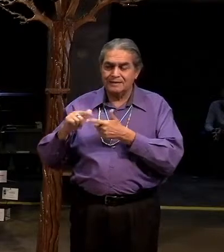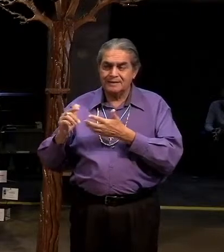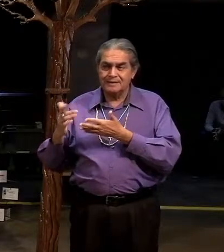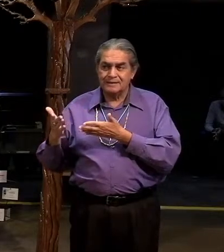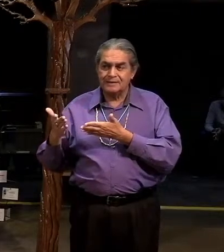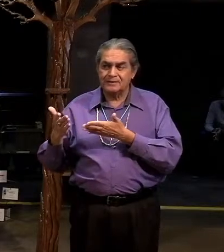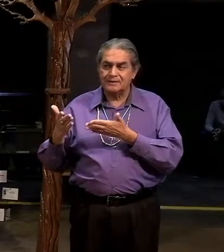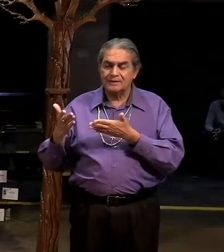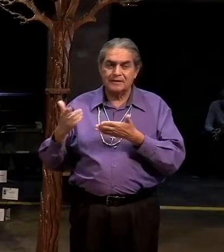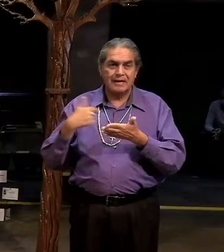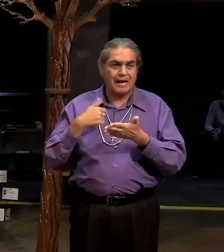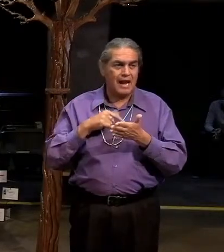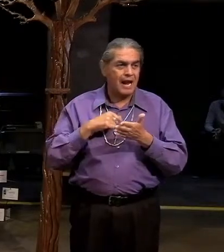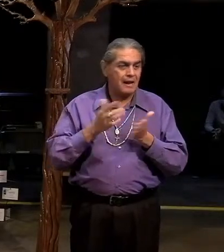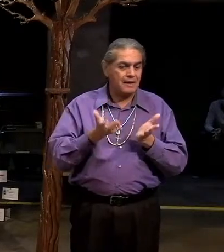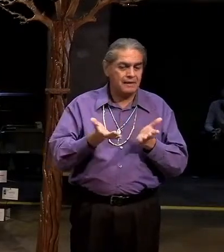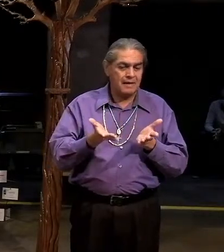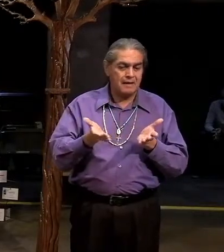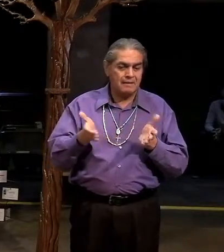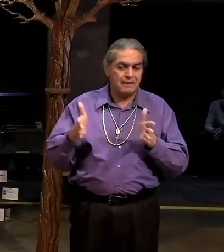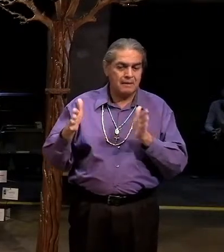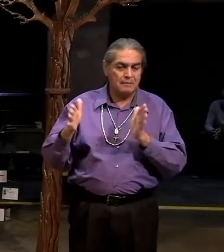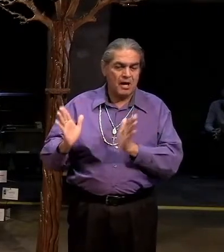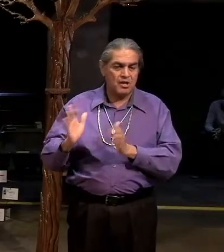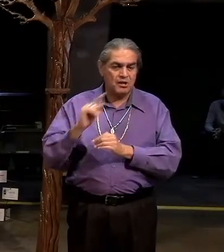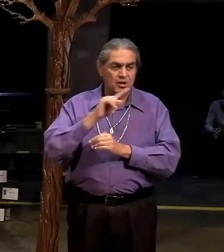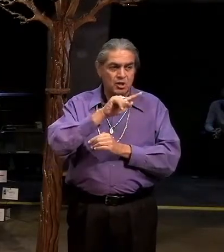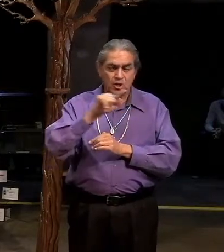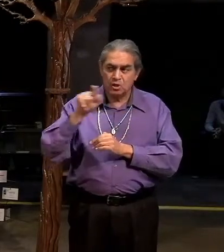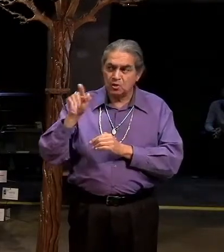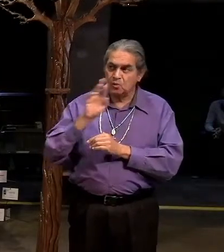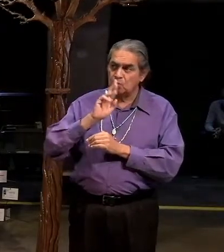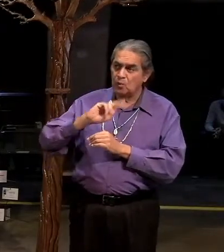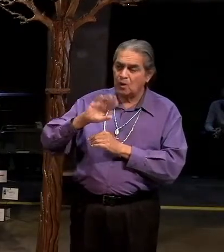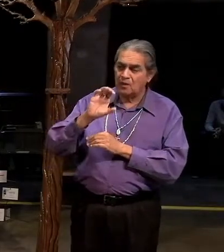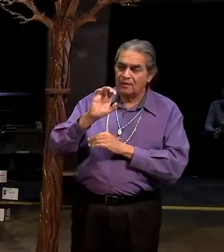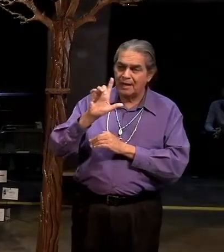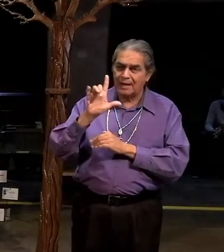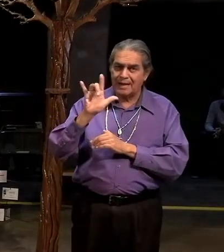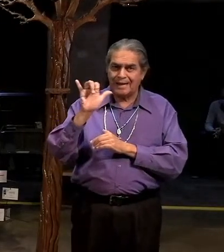I am the potter. You are the clay.